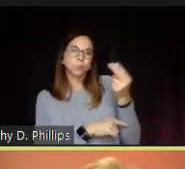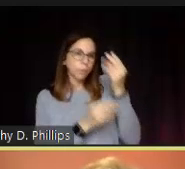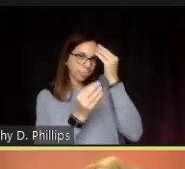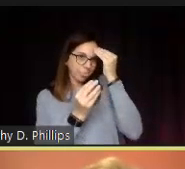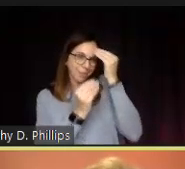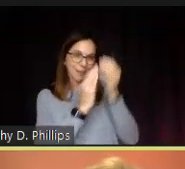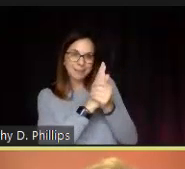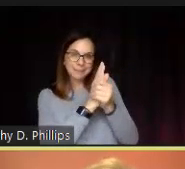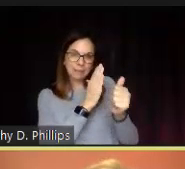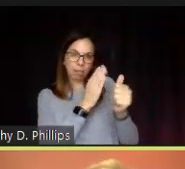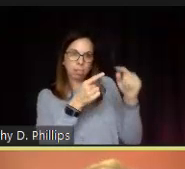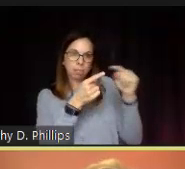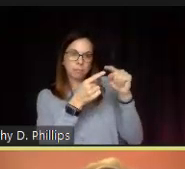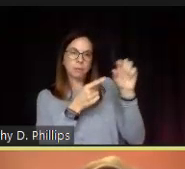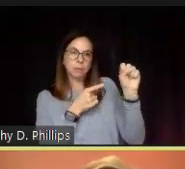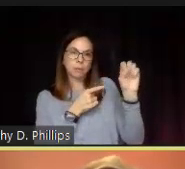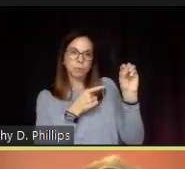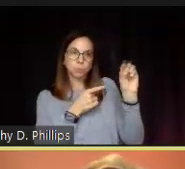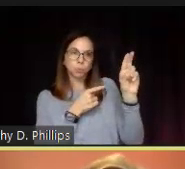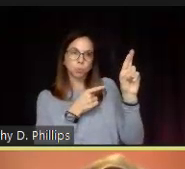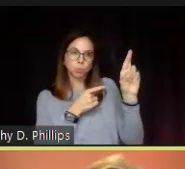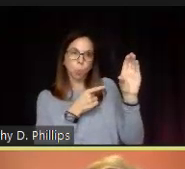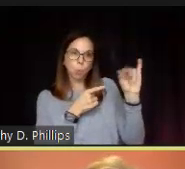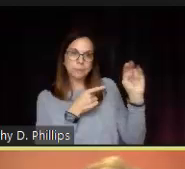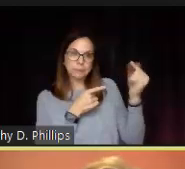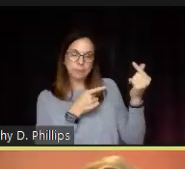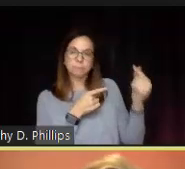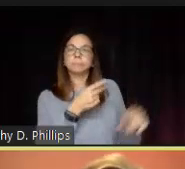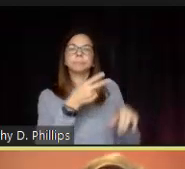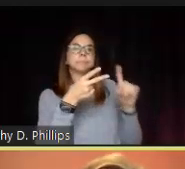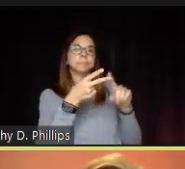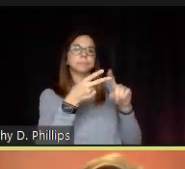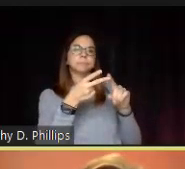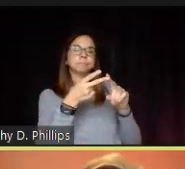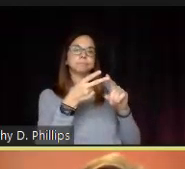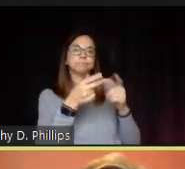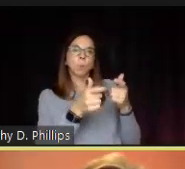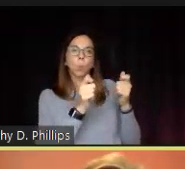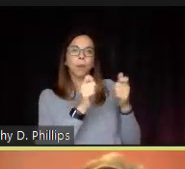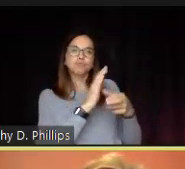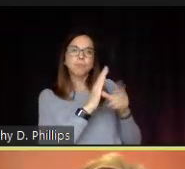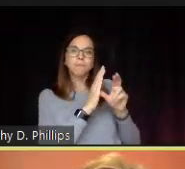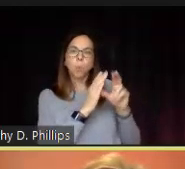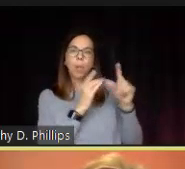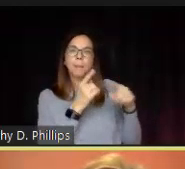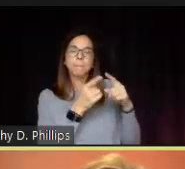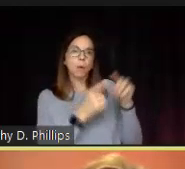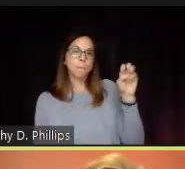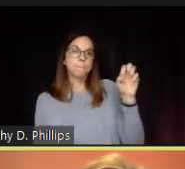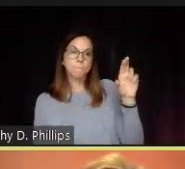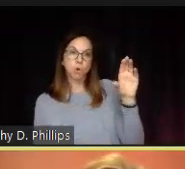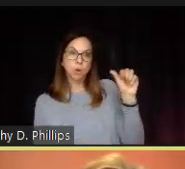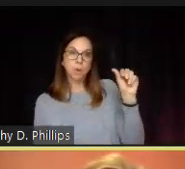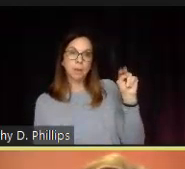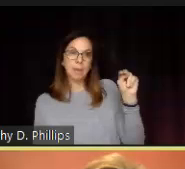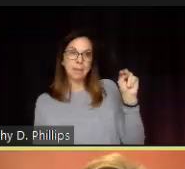skill of sourcing. And then we'll do a quick review on mercantilism and